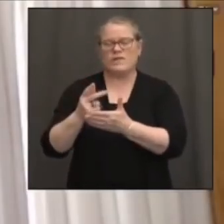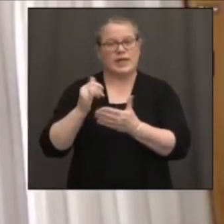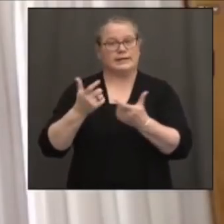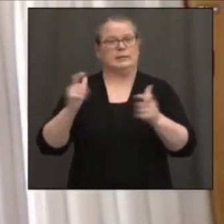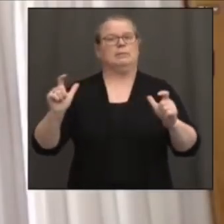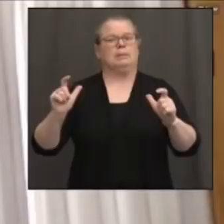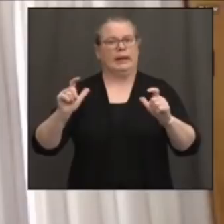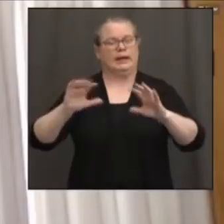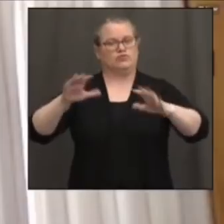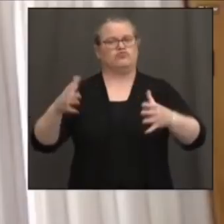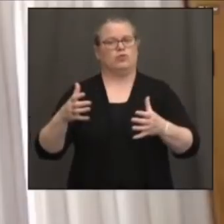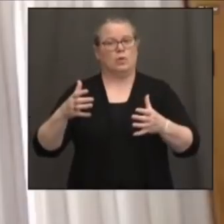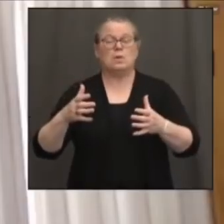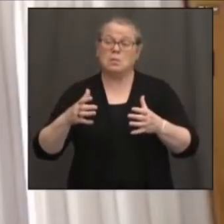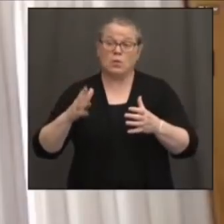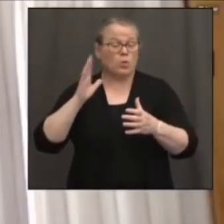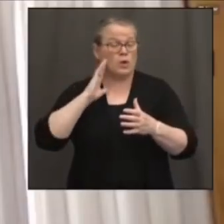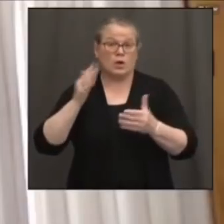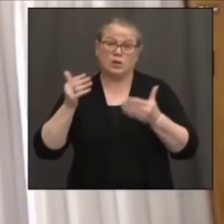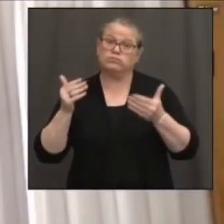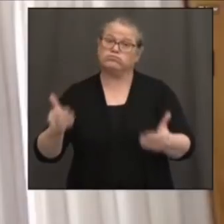rates up a couple of percentage points.